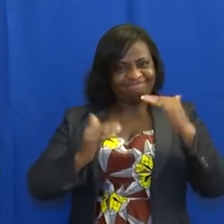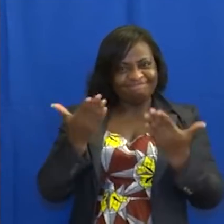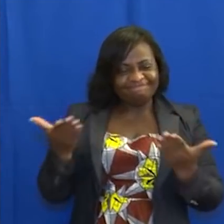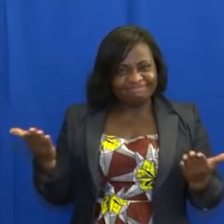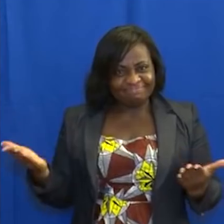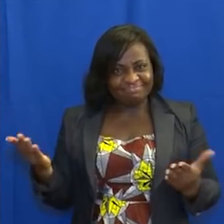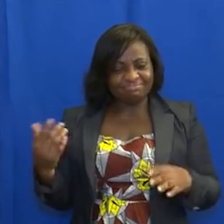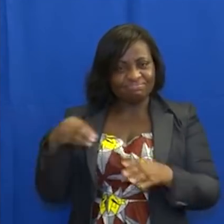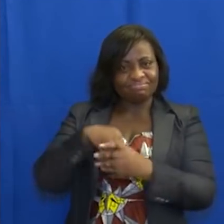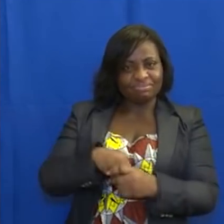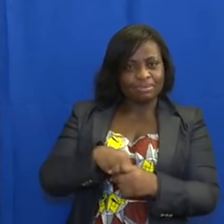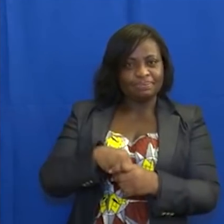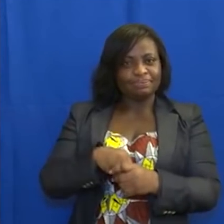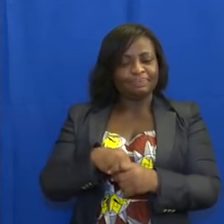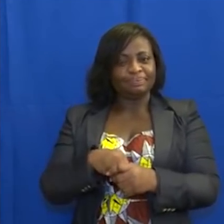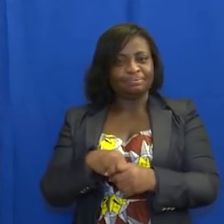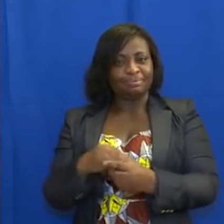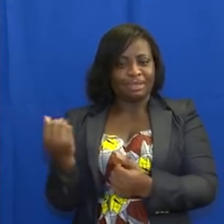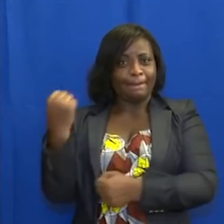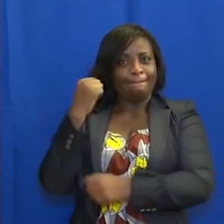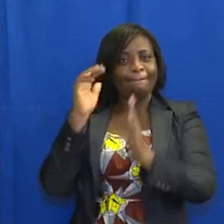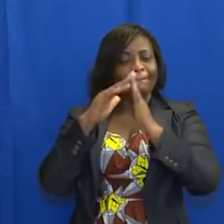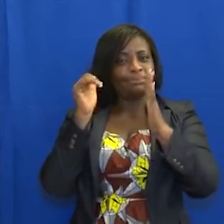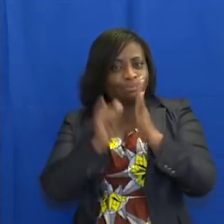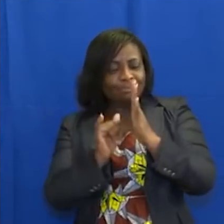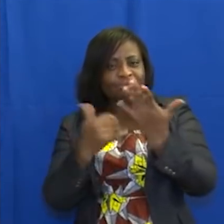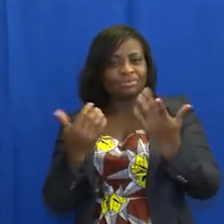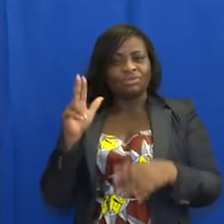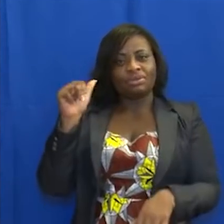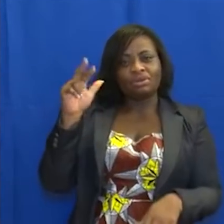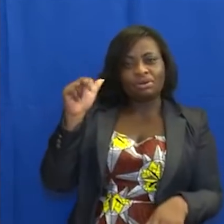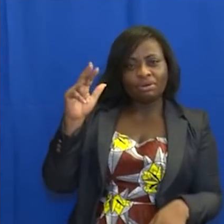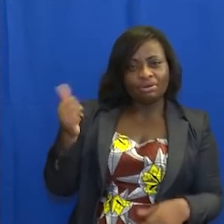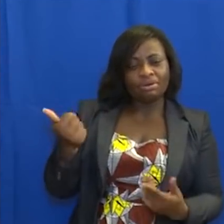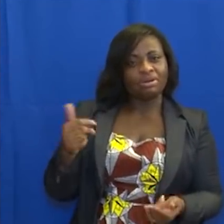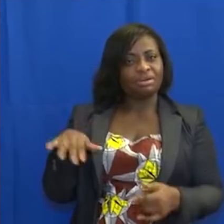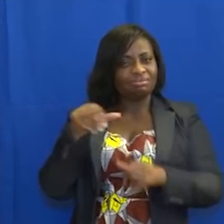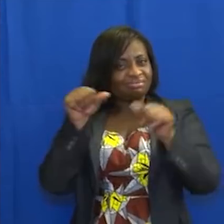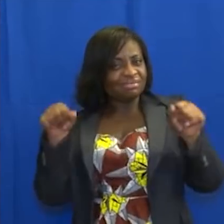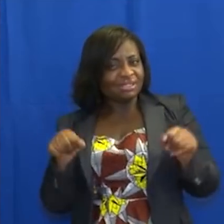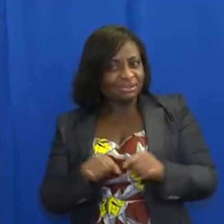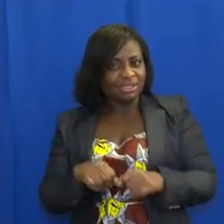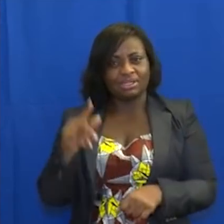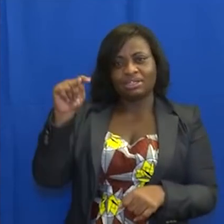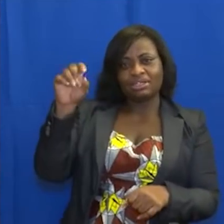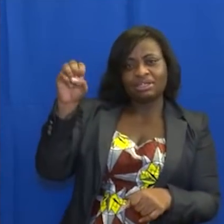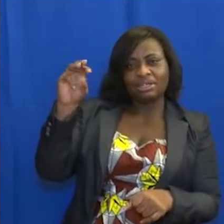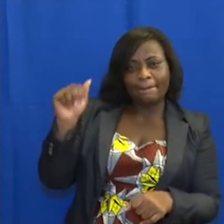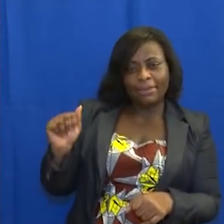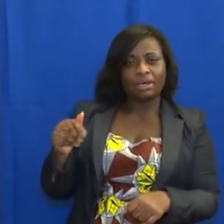Measures, including the temporary partial lockdown of the Greater Accra Metropolitan Area,